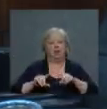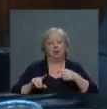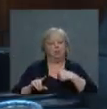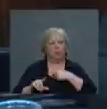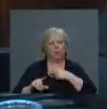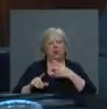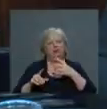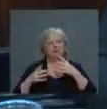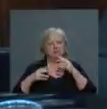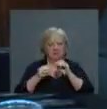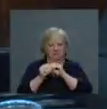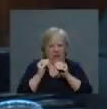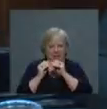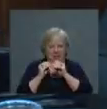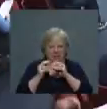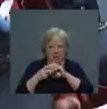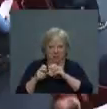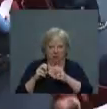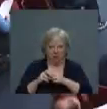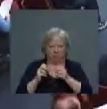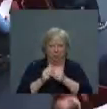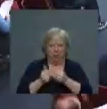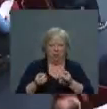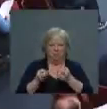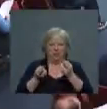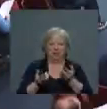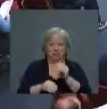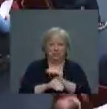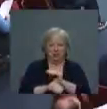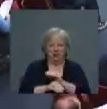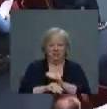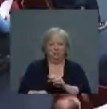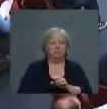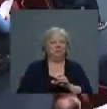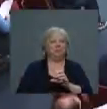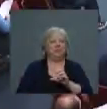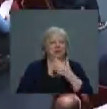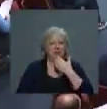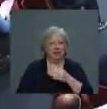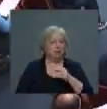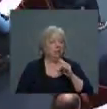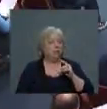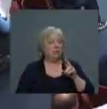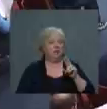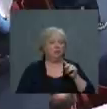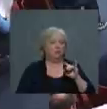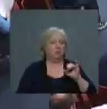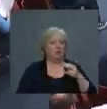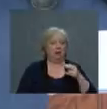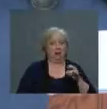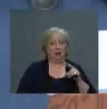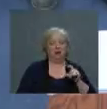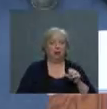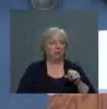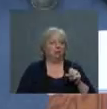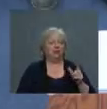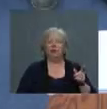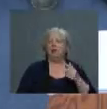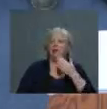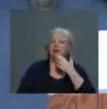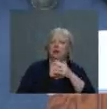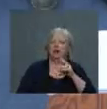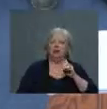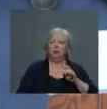this resolution here tonight. So thank you. Mr. Nichols, you're recognized on this issue, please. Okay. Thank you,